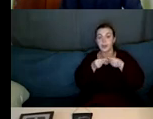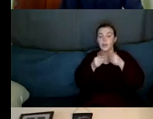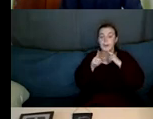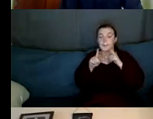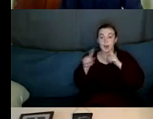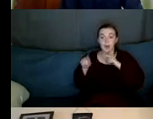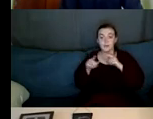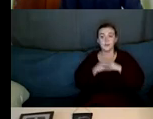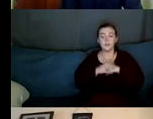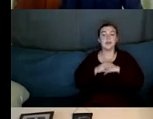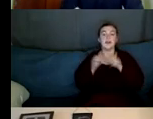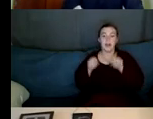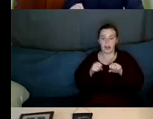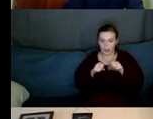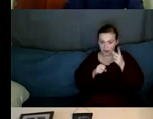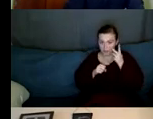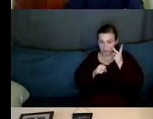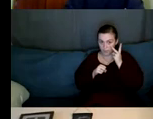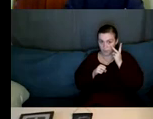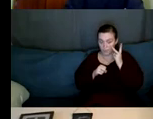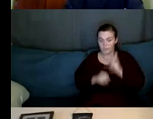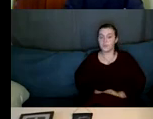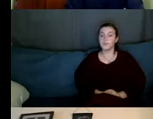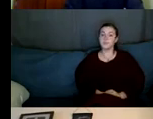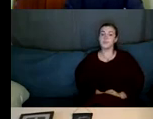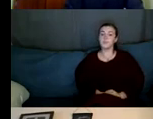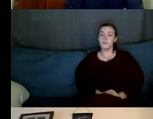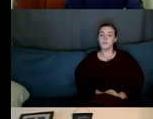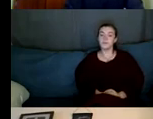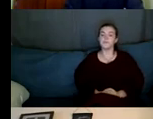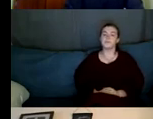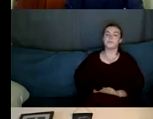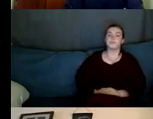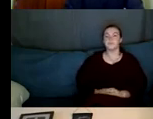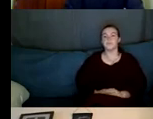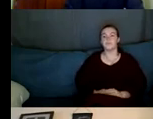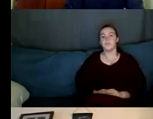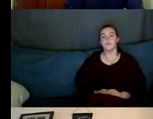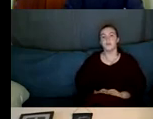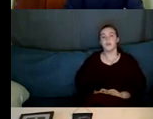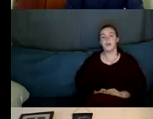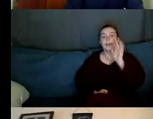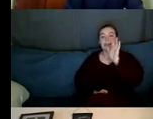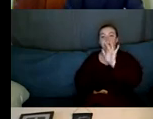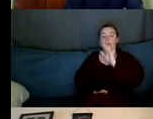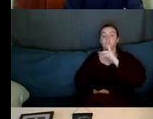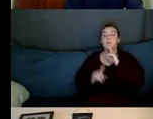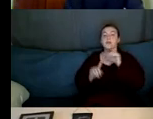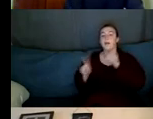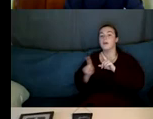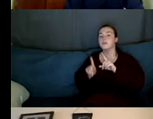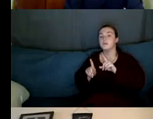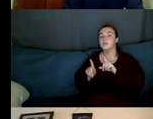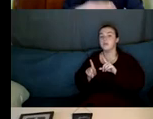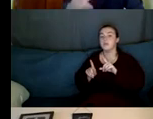you can view the responses. And so when you click on responses,